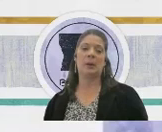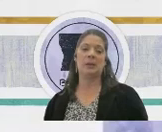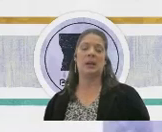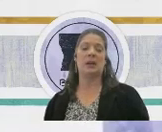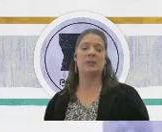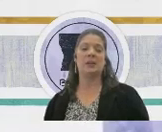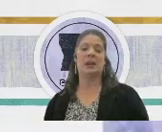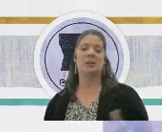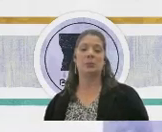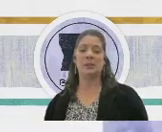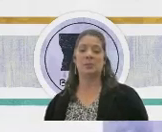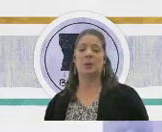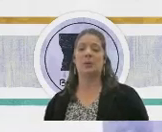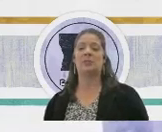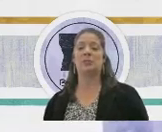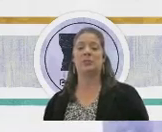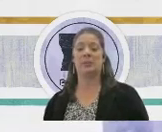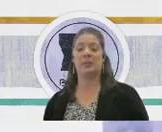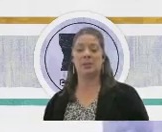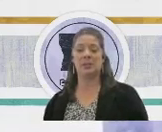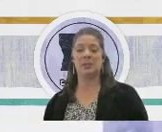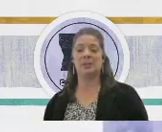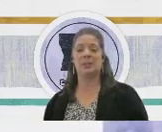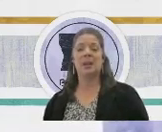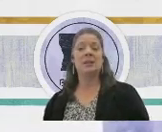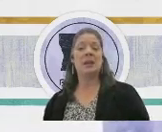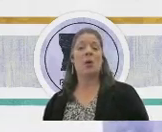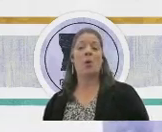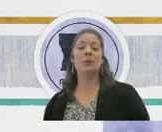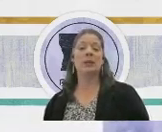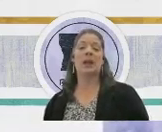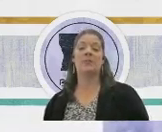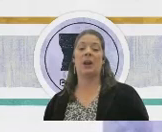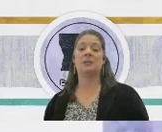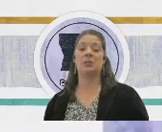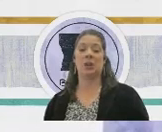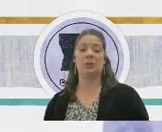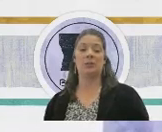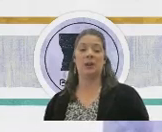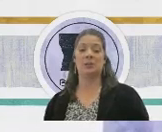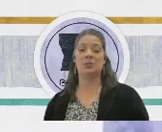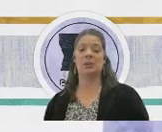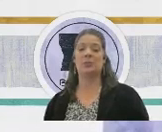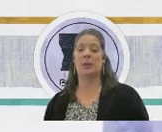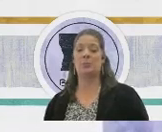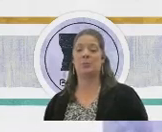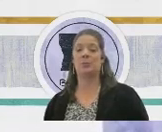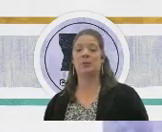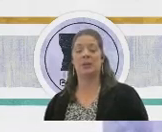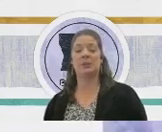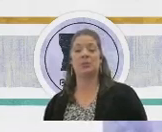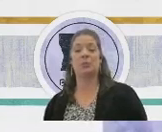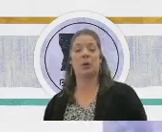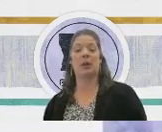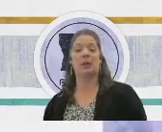information that you may need to have is that the Louisiana Department of Children and Family Services, they only have the right to check on their registry for people who